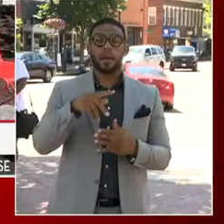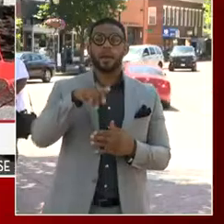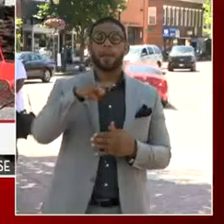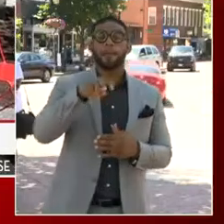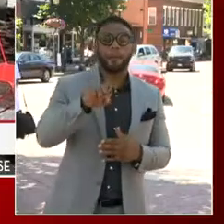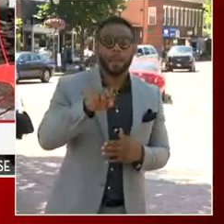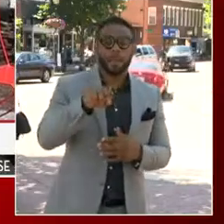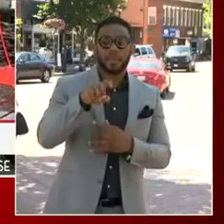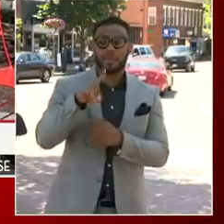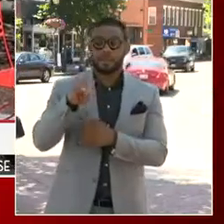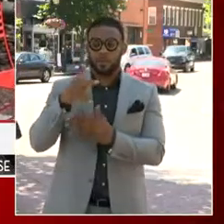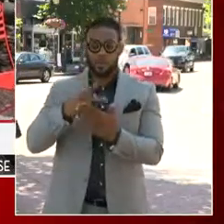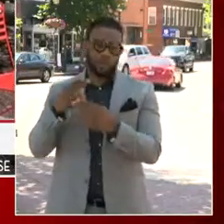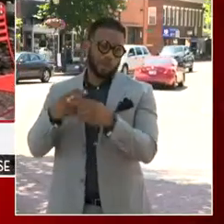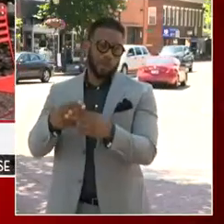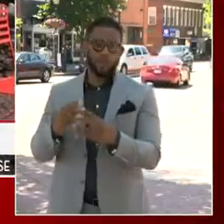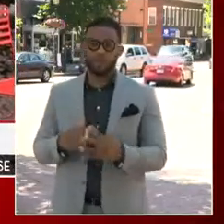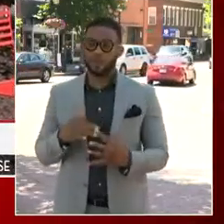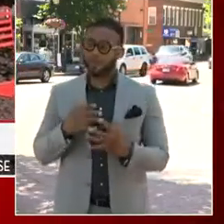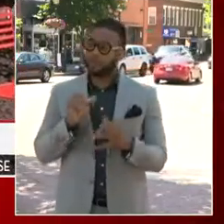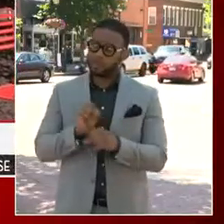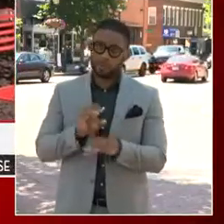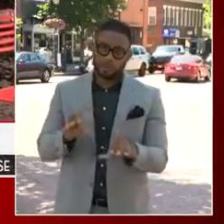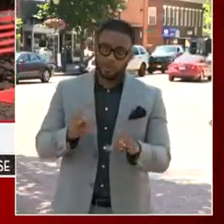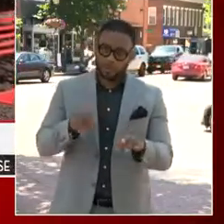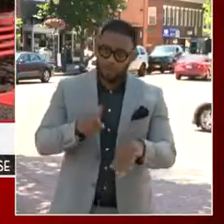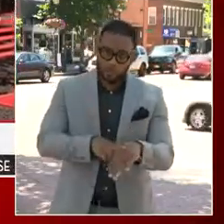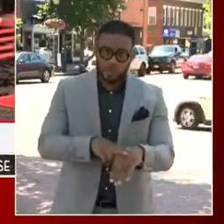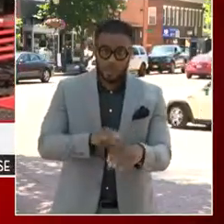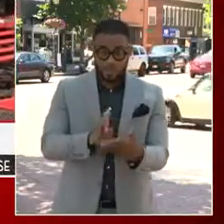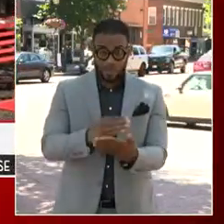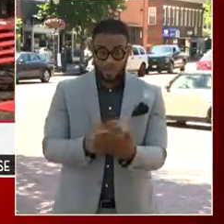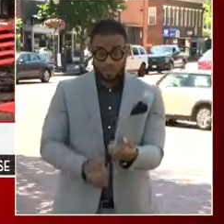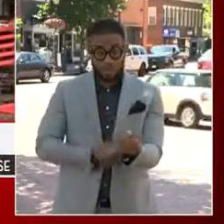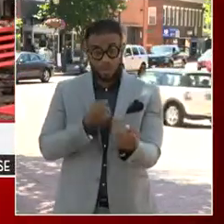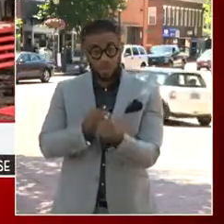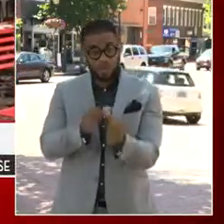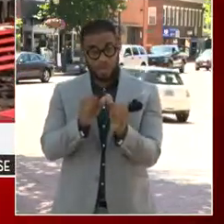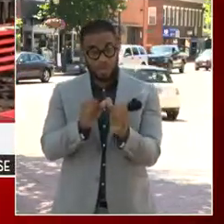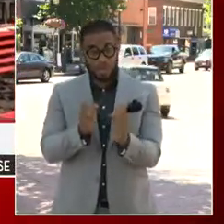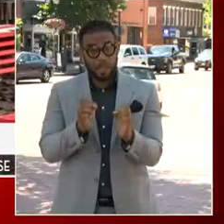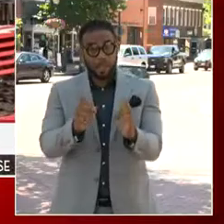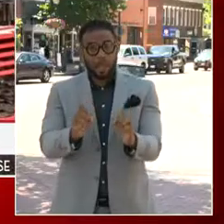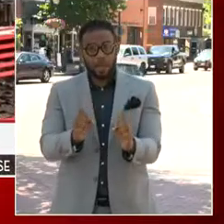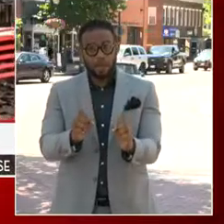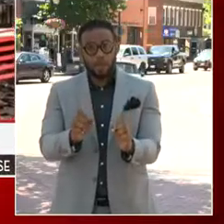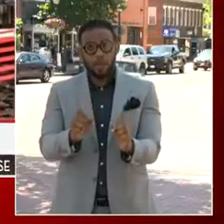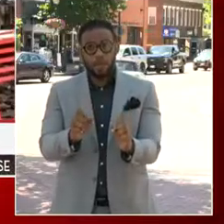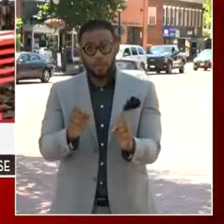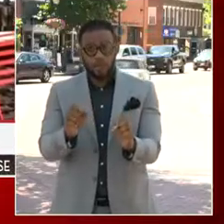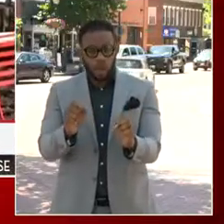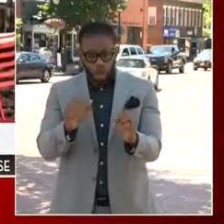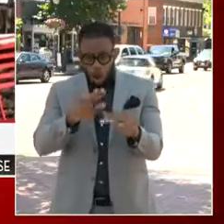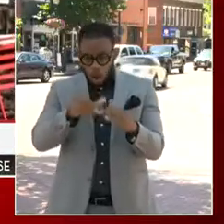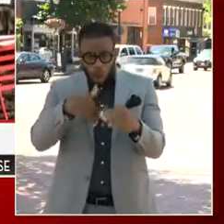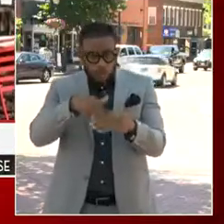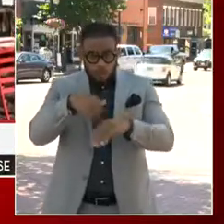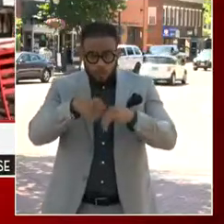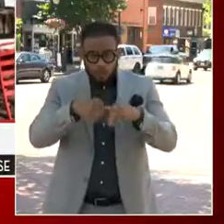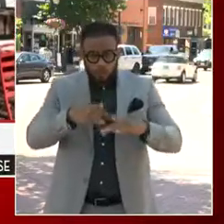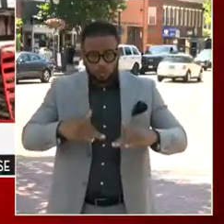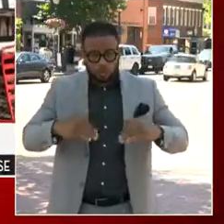program. And we still have a lot of work to do. This budget supports our continued efforts to bring our infrastructure to a state of good